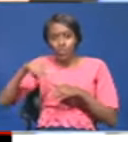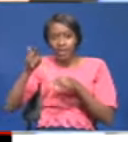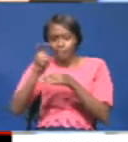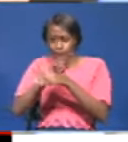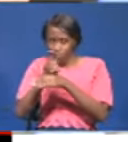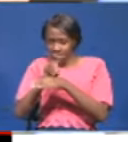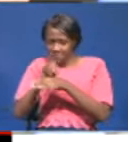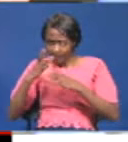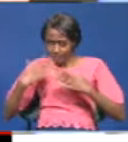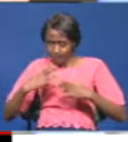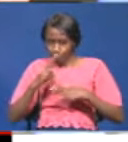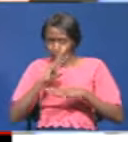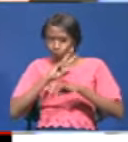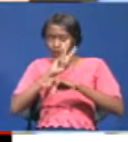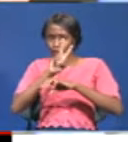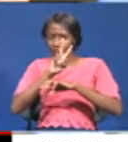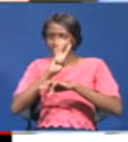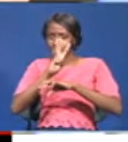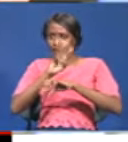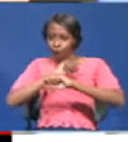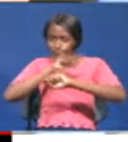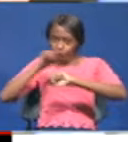have a full report. I mean, if you see